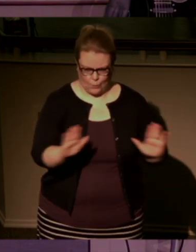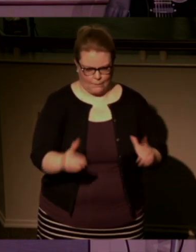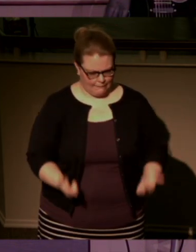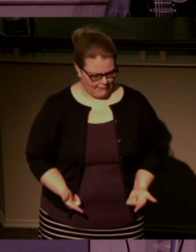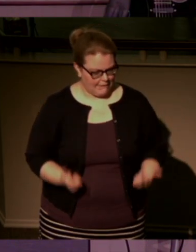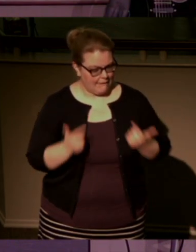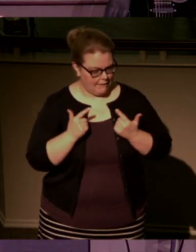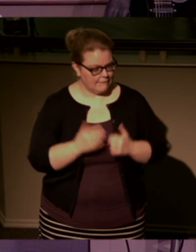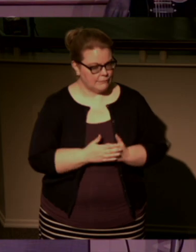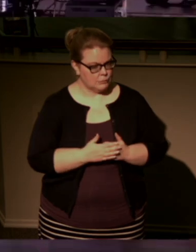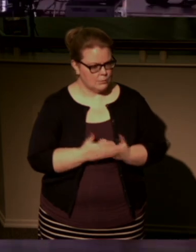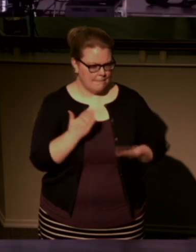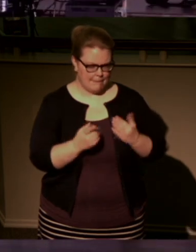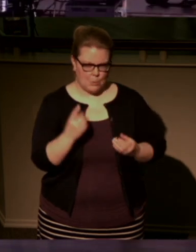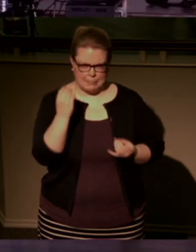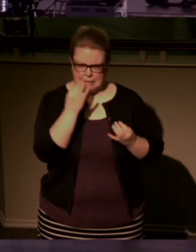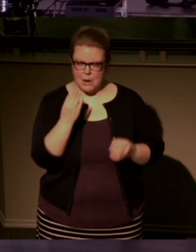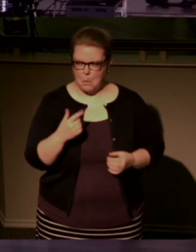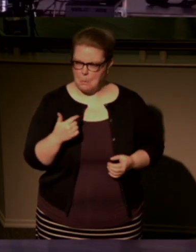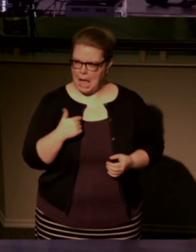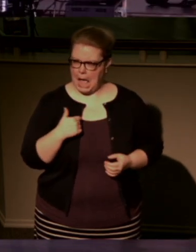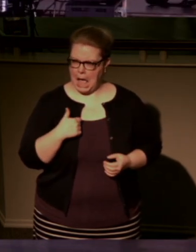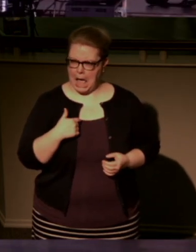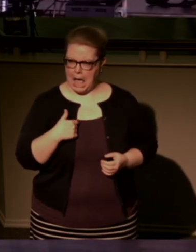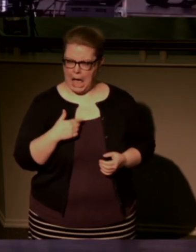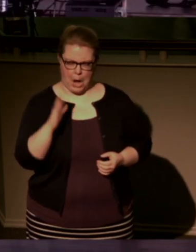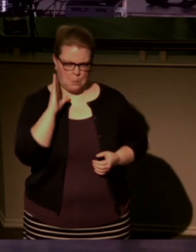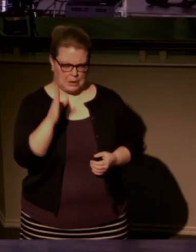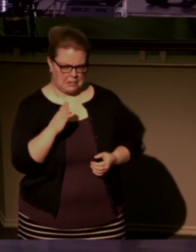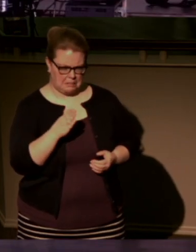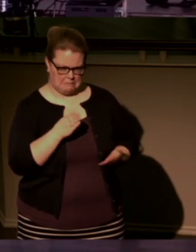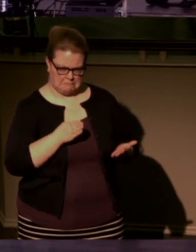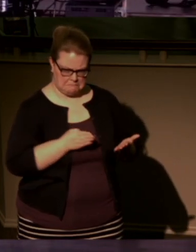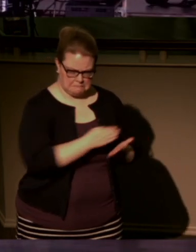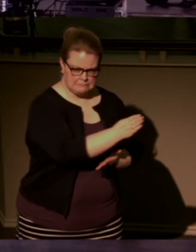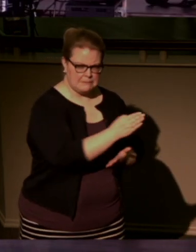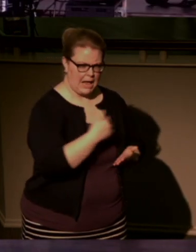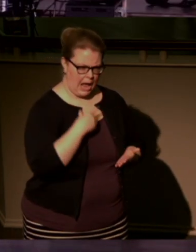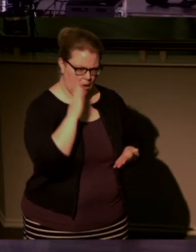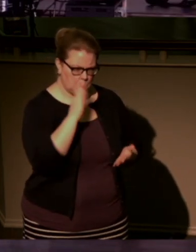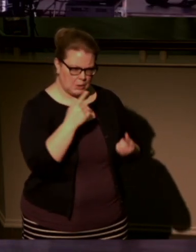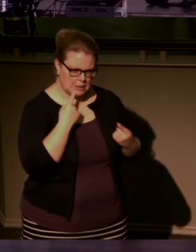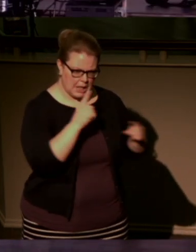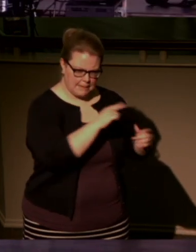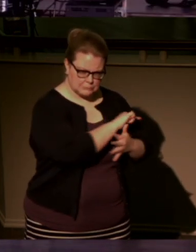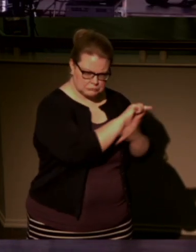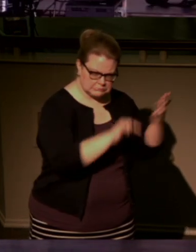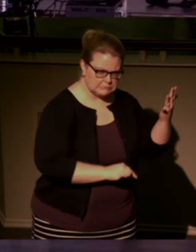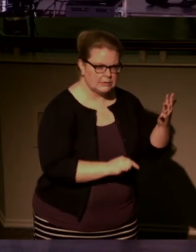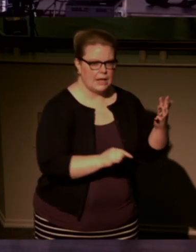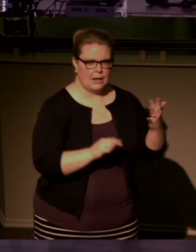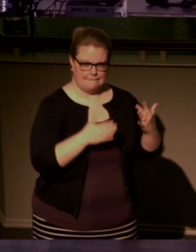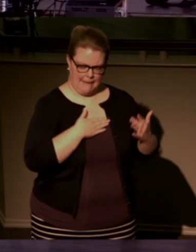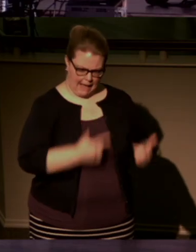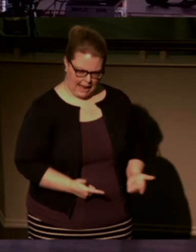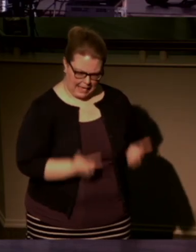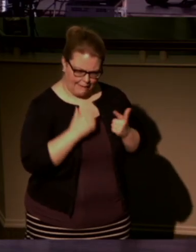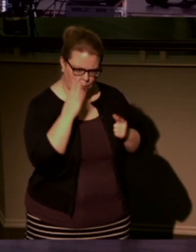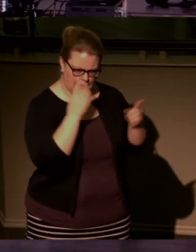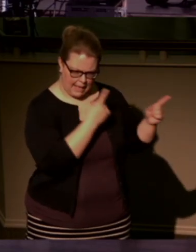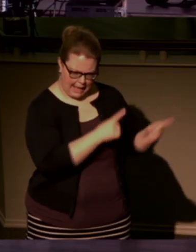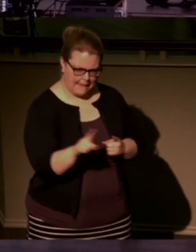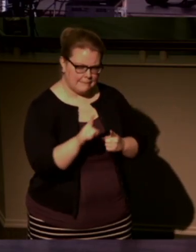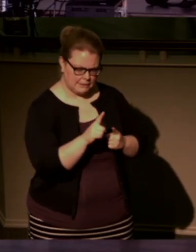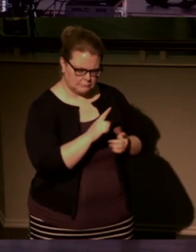you may have in your mind, I'm going to go do this direction, and I'm going to accomplish these things, and this is how life is going to unfold, and this is